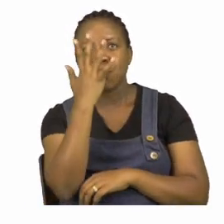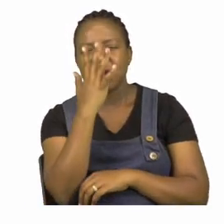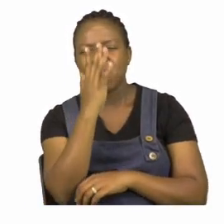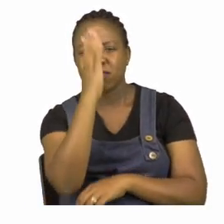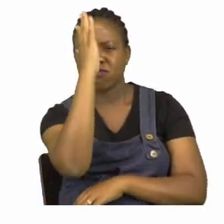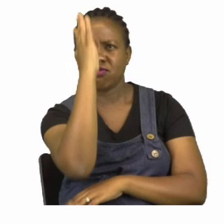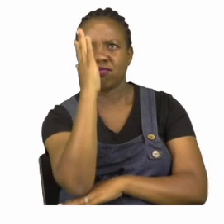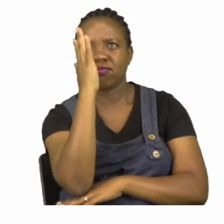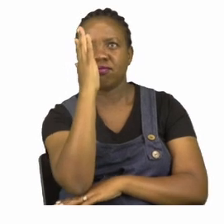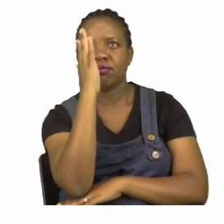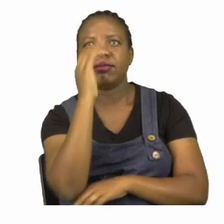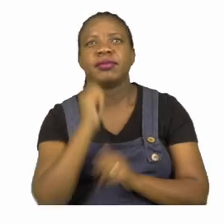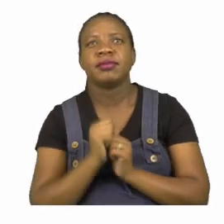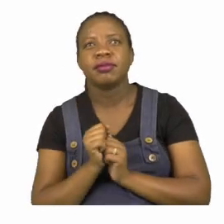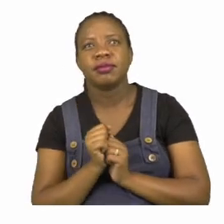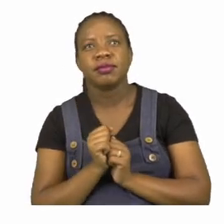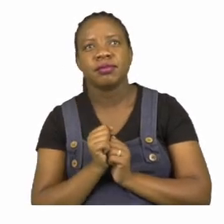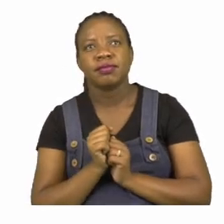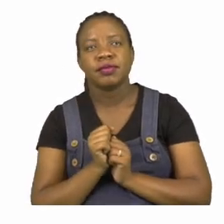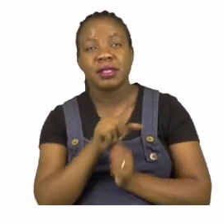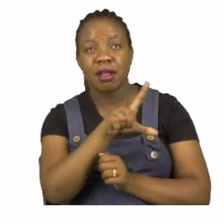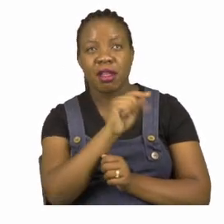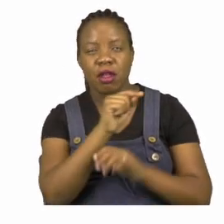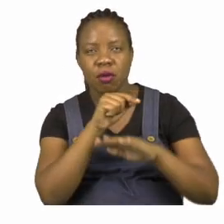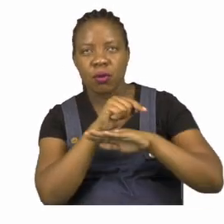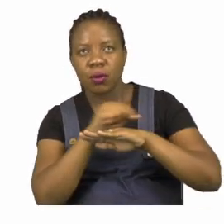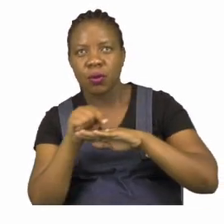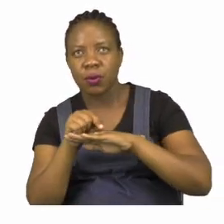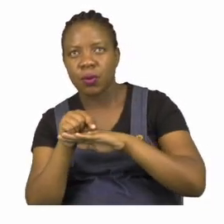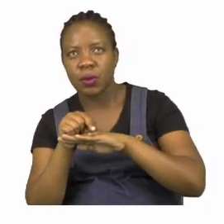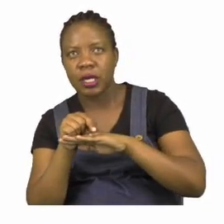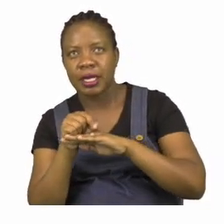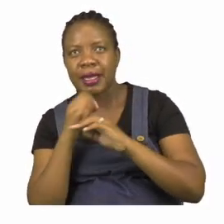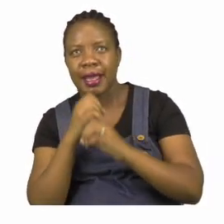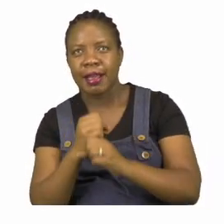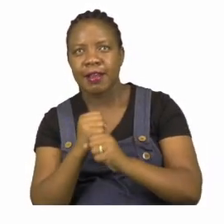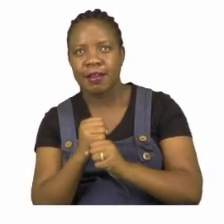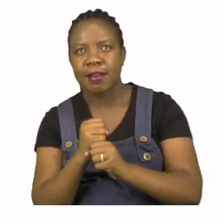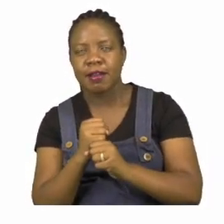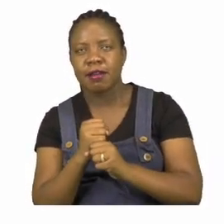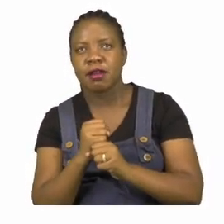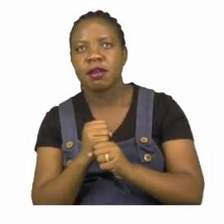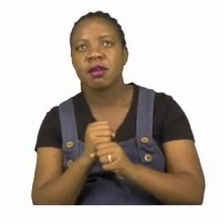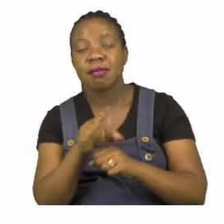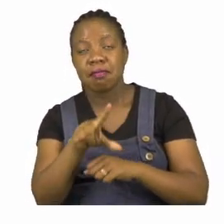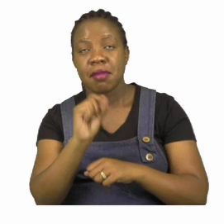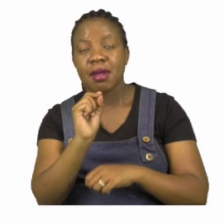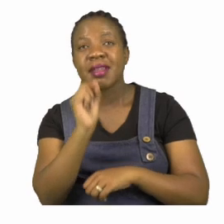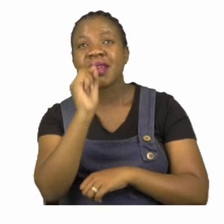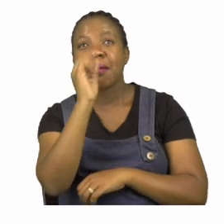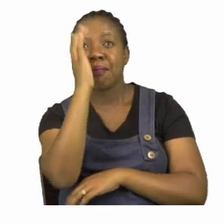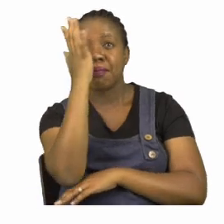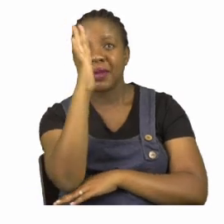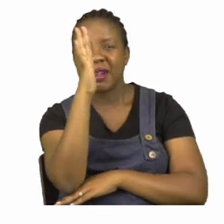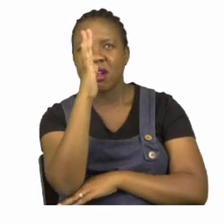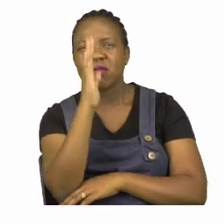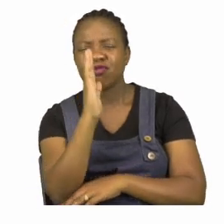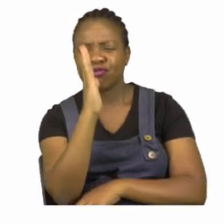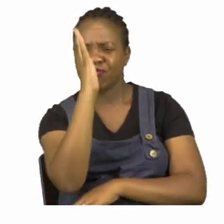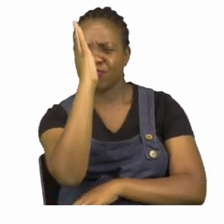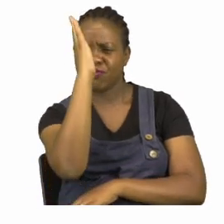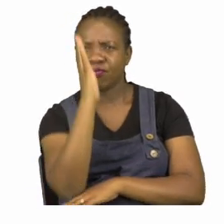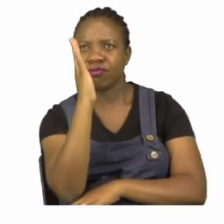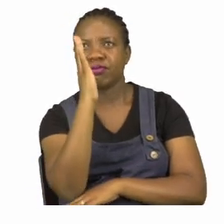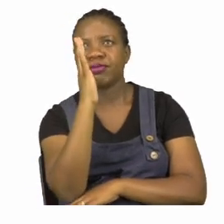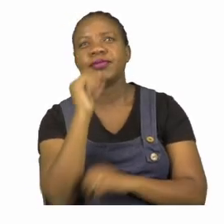The dash keeps the plant upright. Number 4 says,